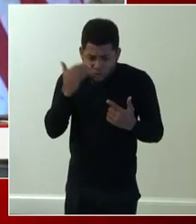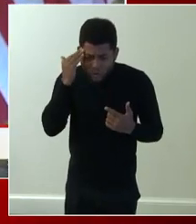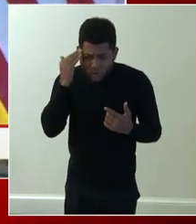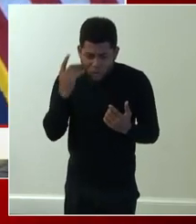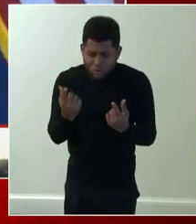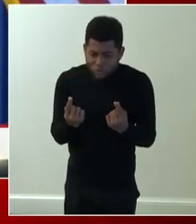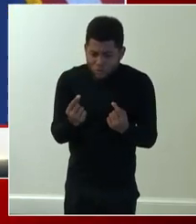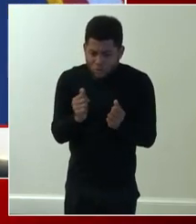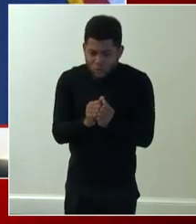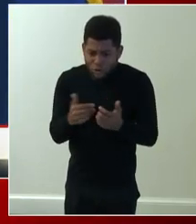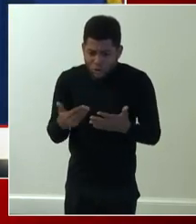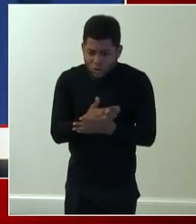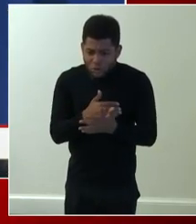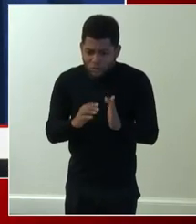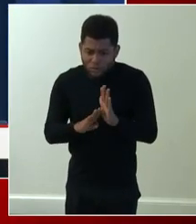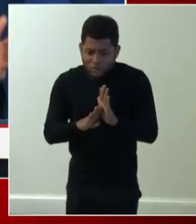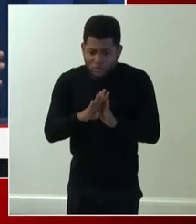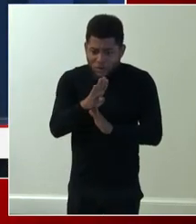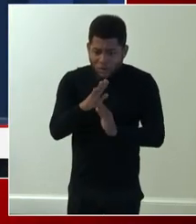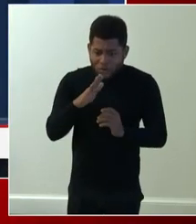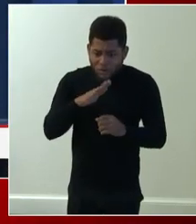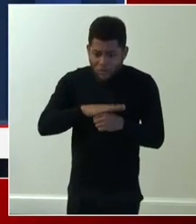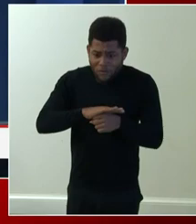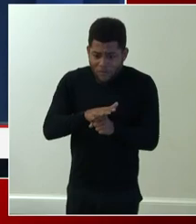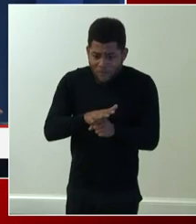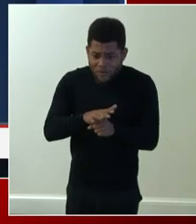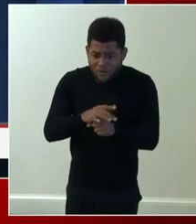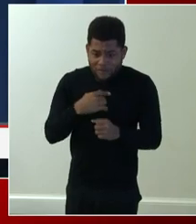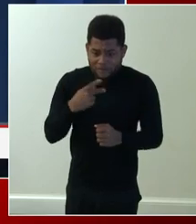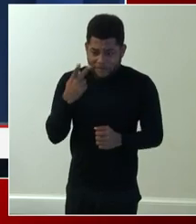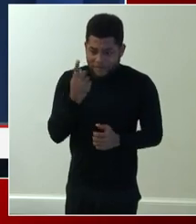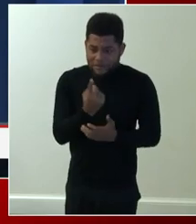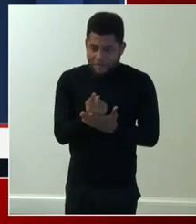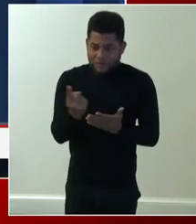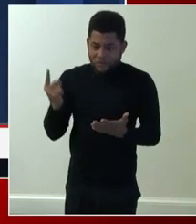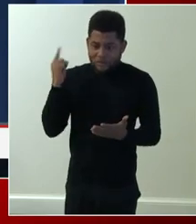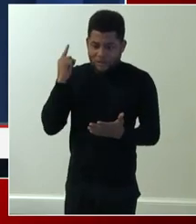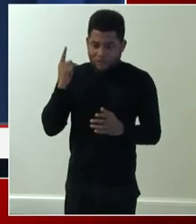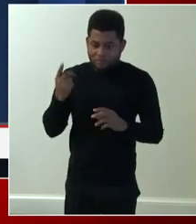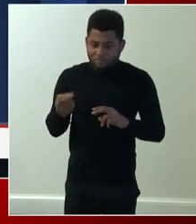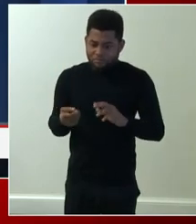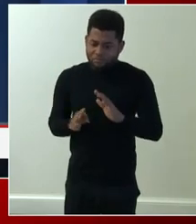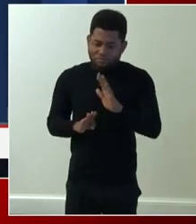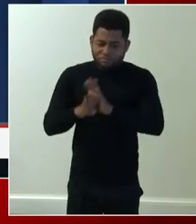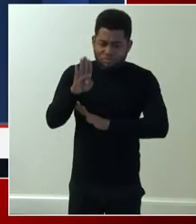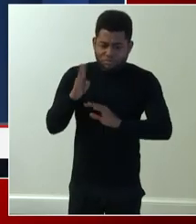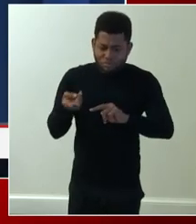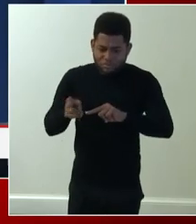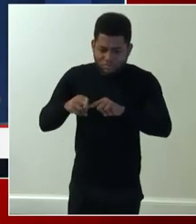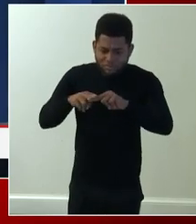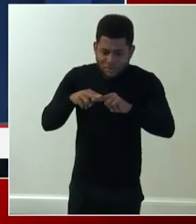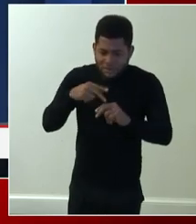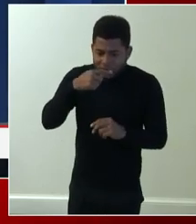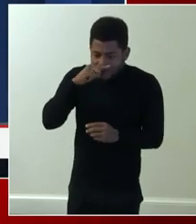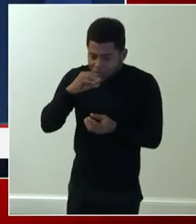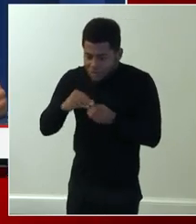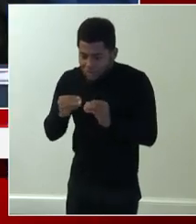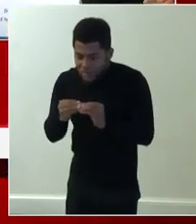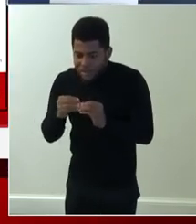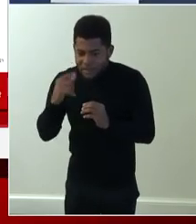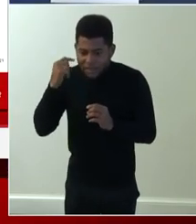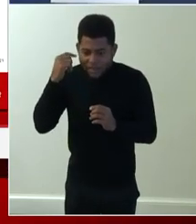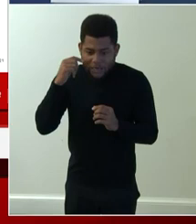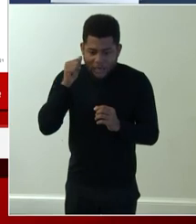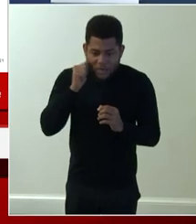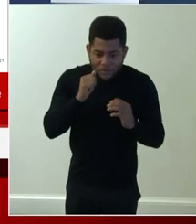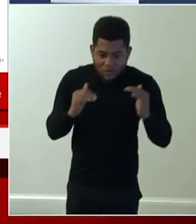people saw at the end of last week rises in our case numbers that we haven't seen before. It is appropriate to be concerned when we see